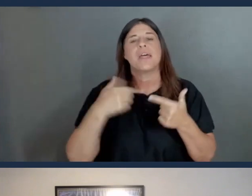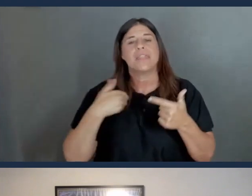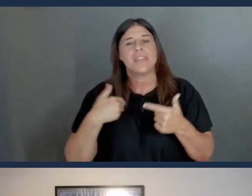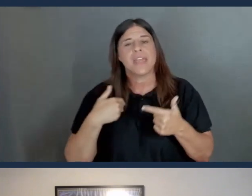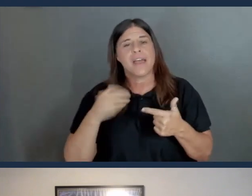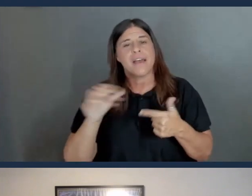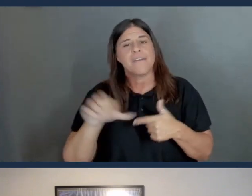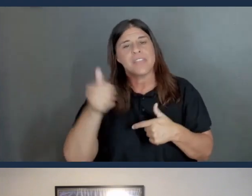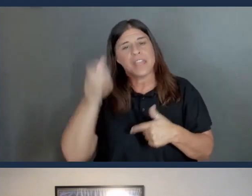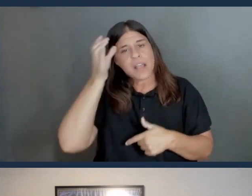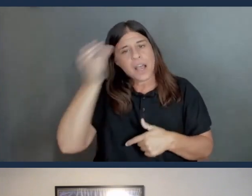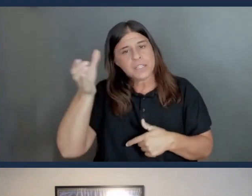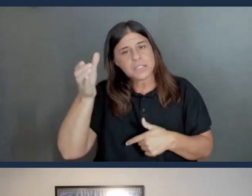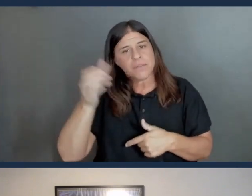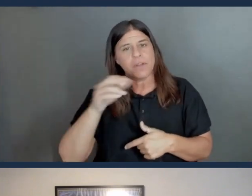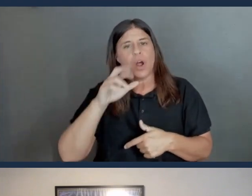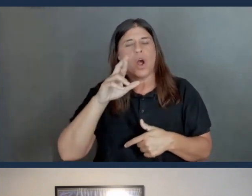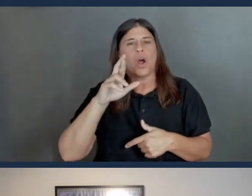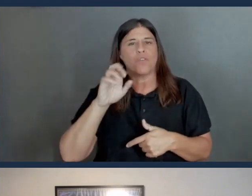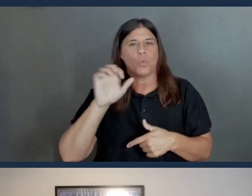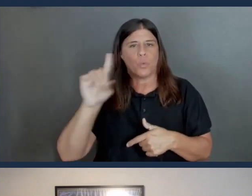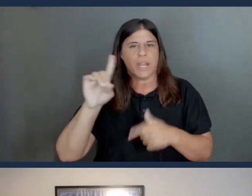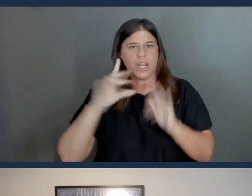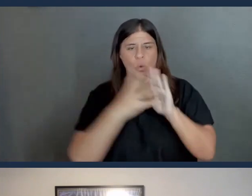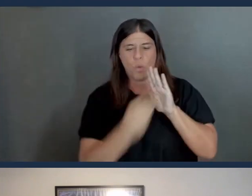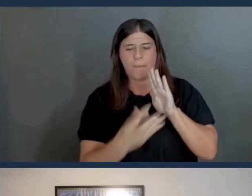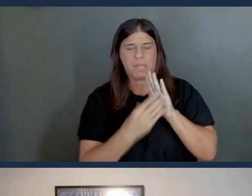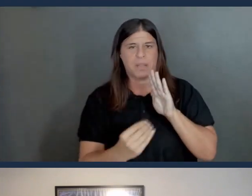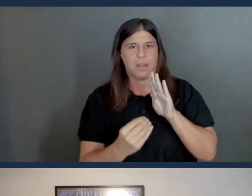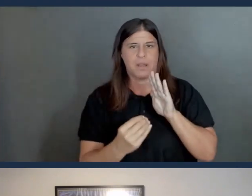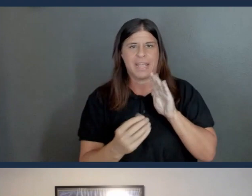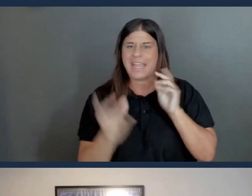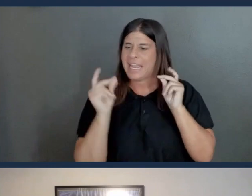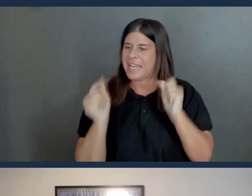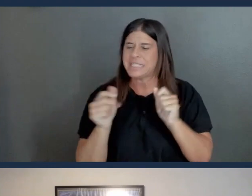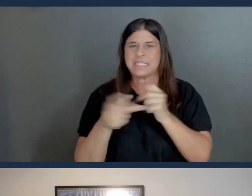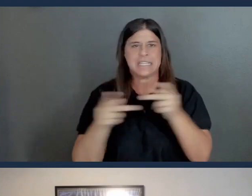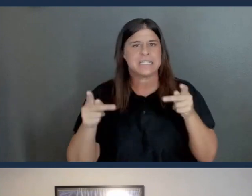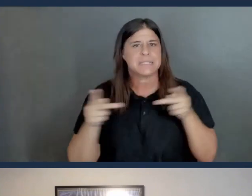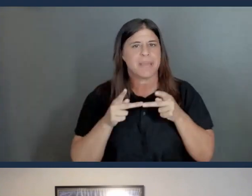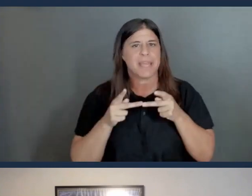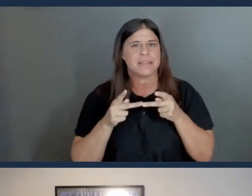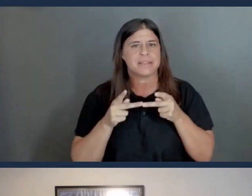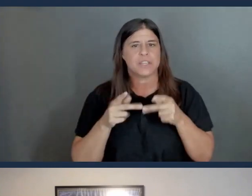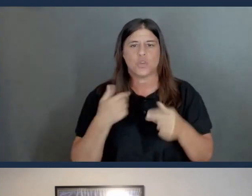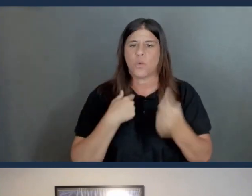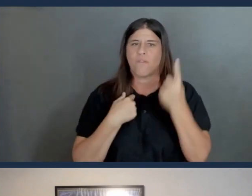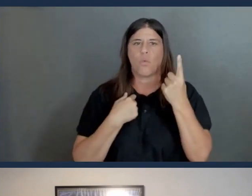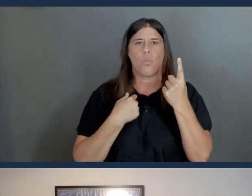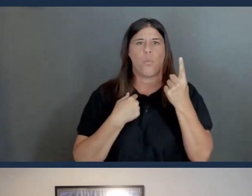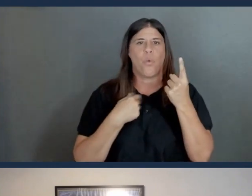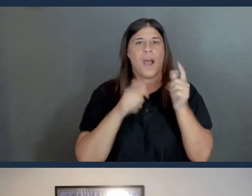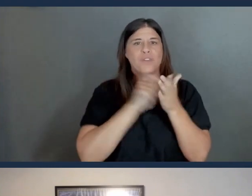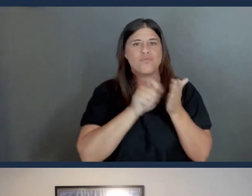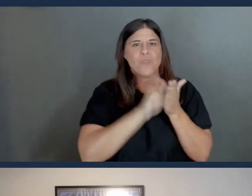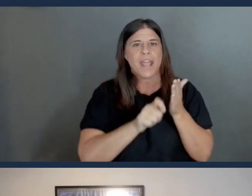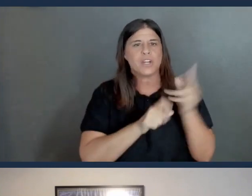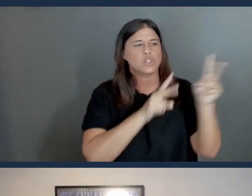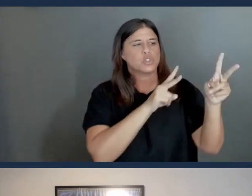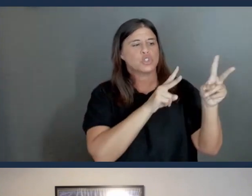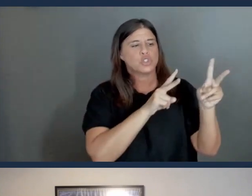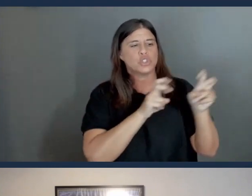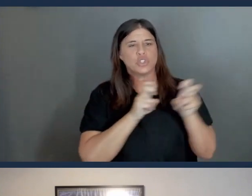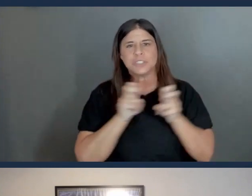have the concept of read replicas. So Neptune is an instance-based database where you have one writer and you can scale up to 15